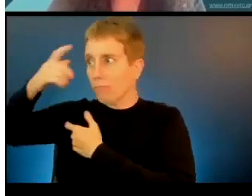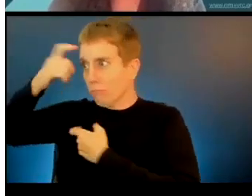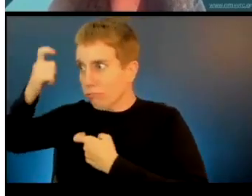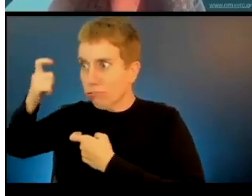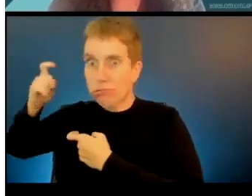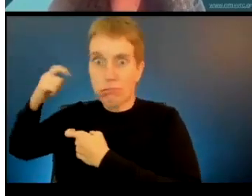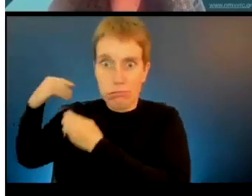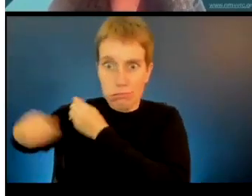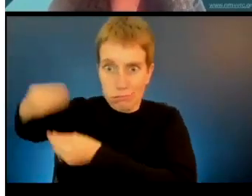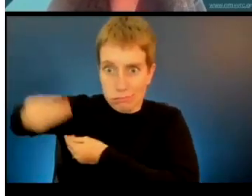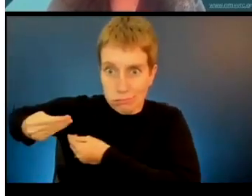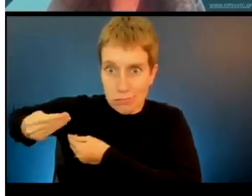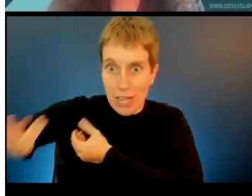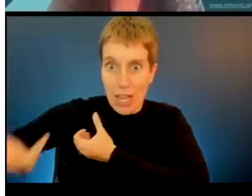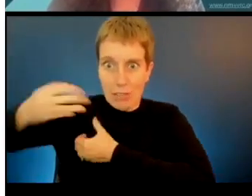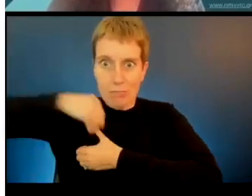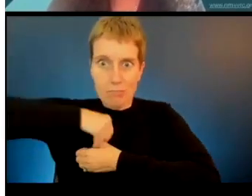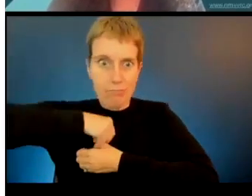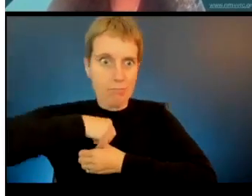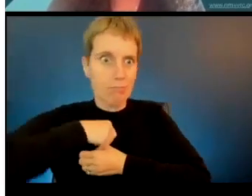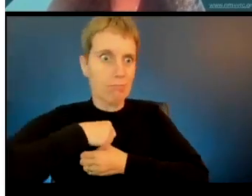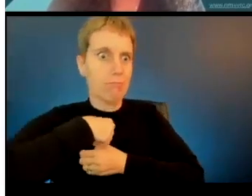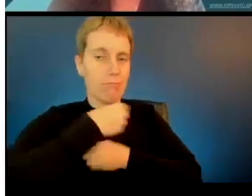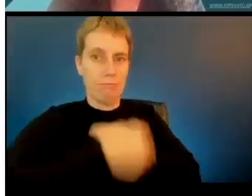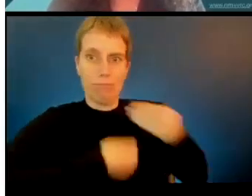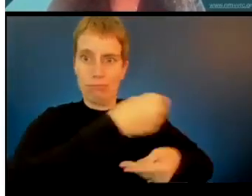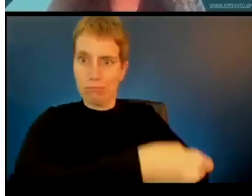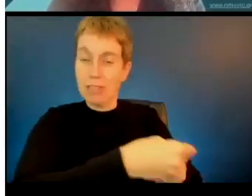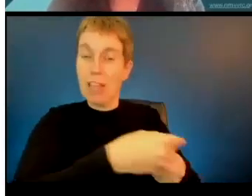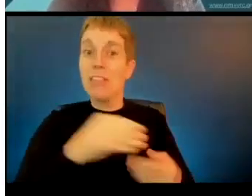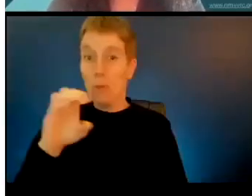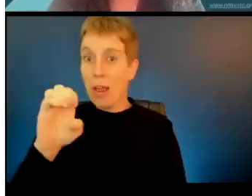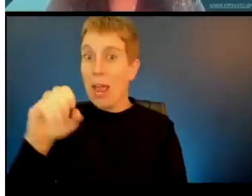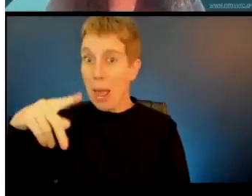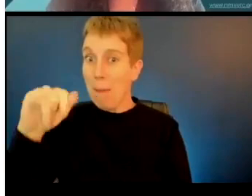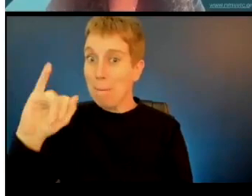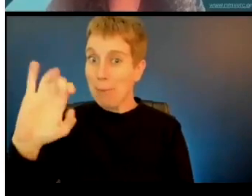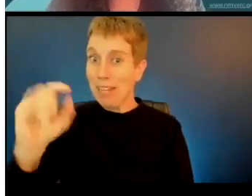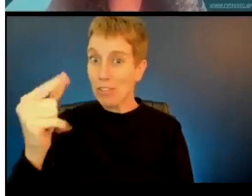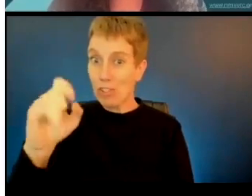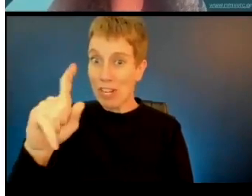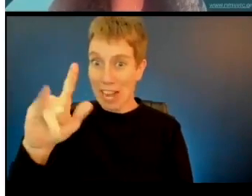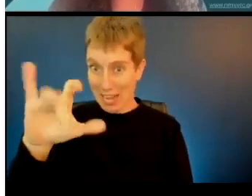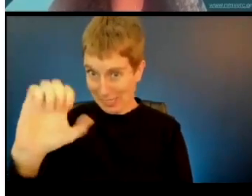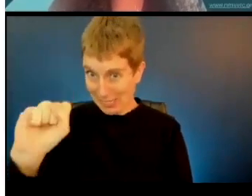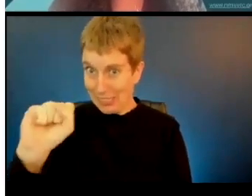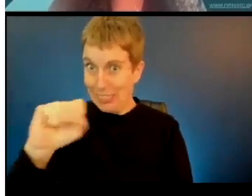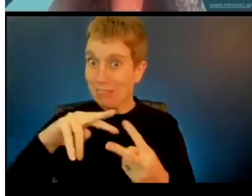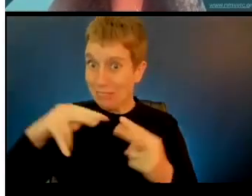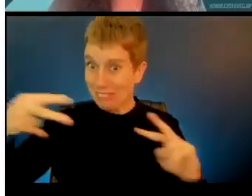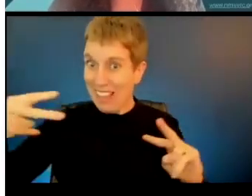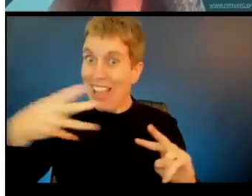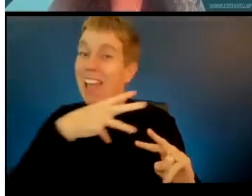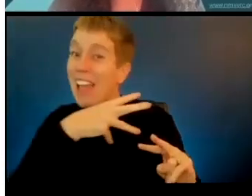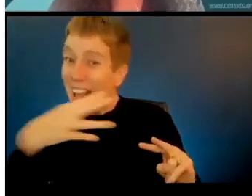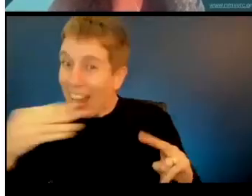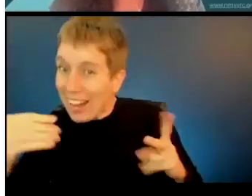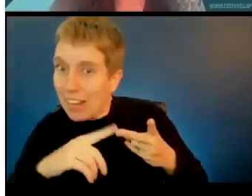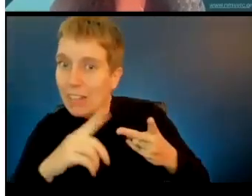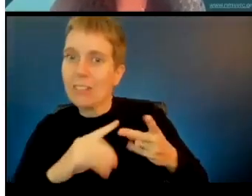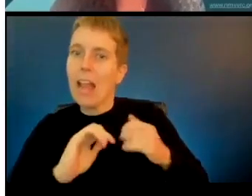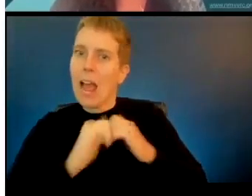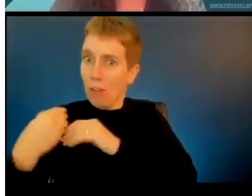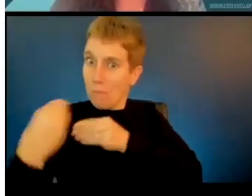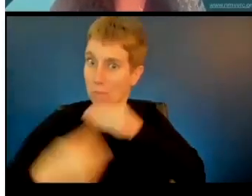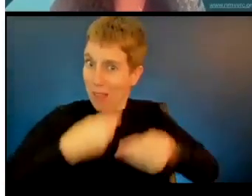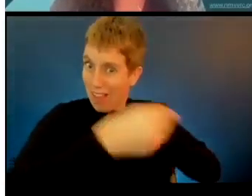onto their children, both through epigenetics, as well as even perhaps through their parenting style. You can